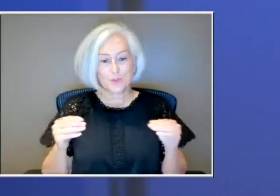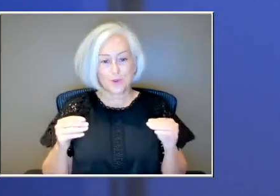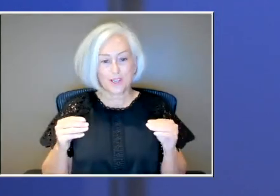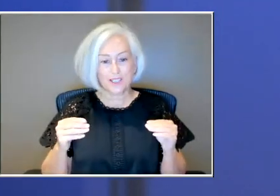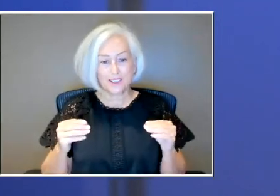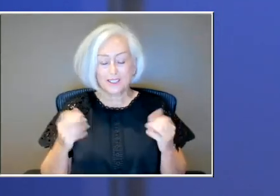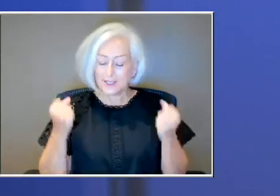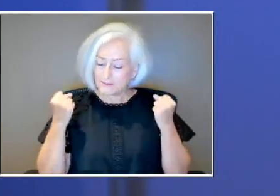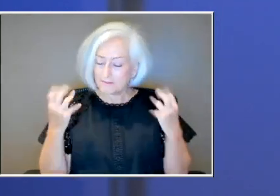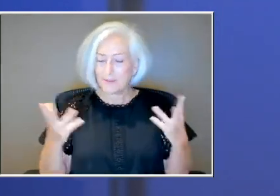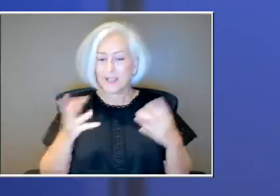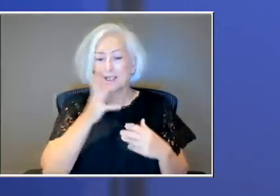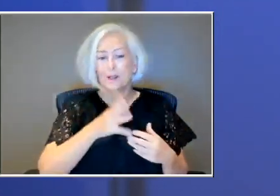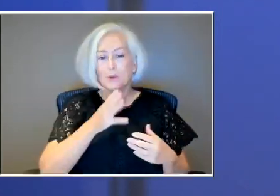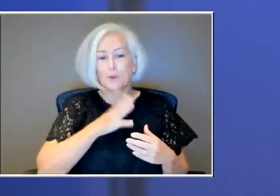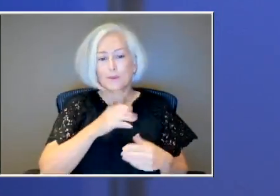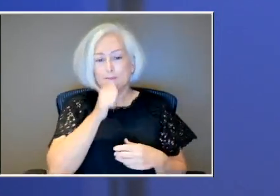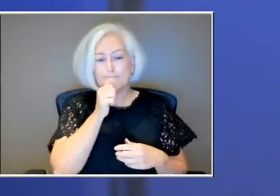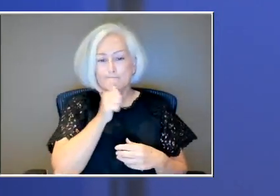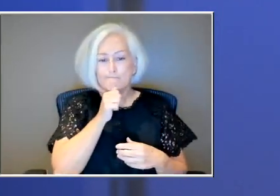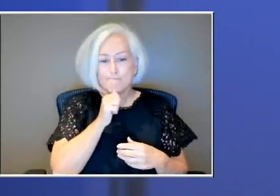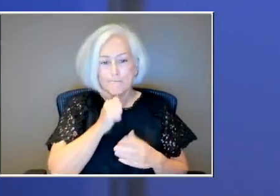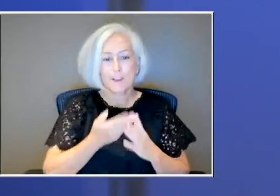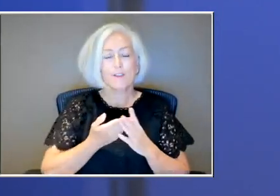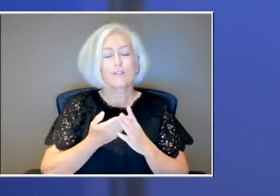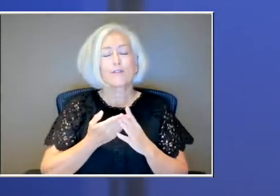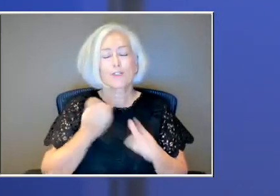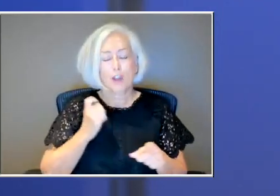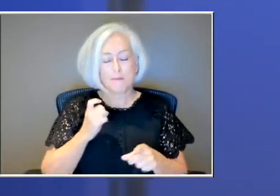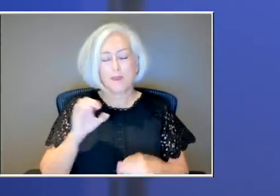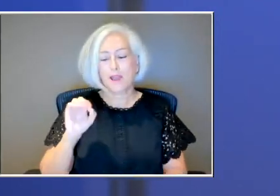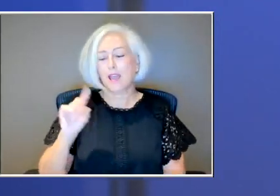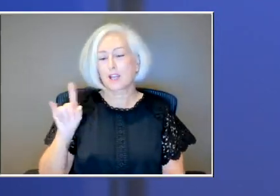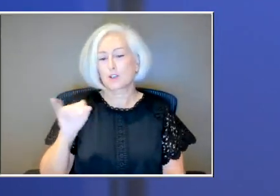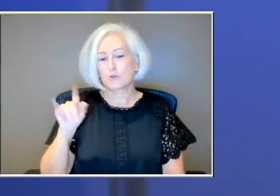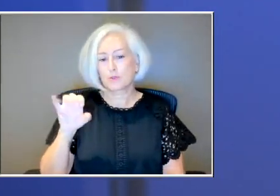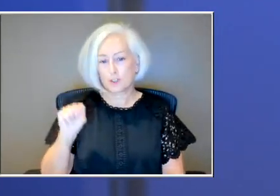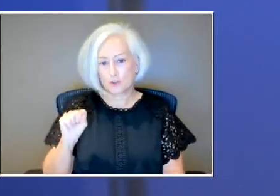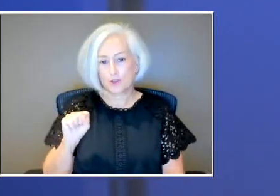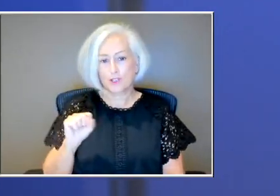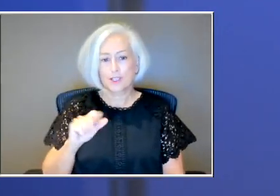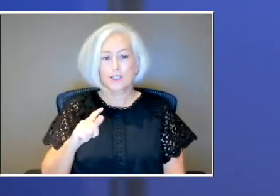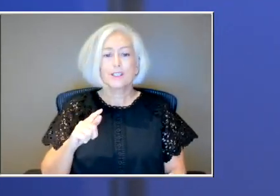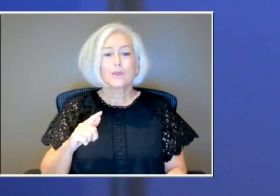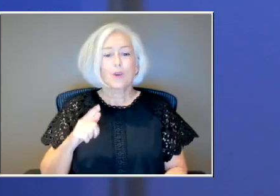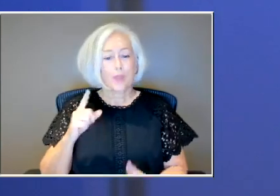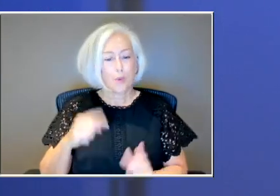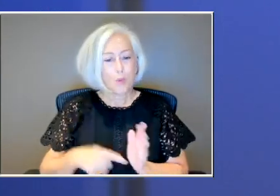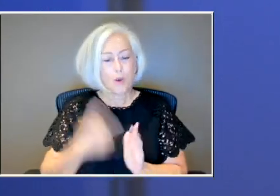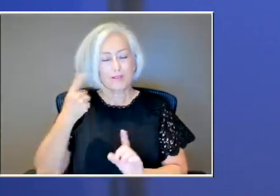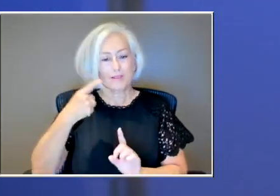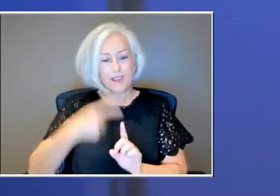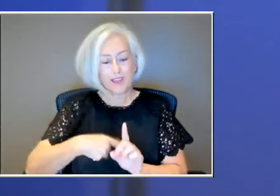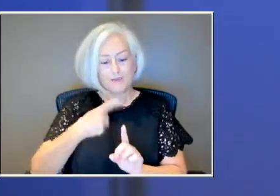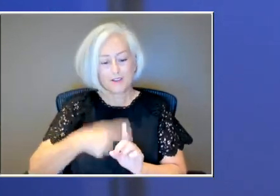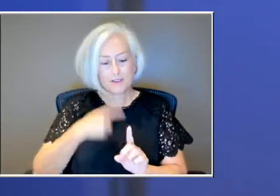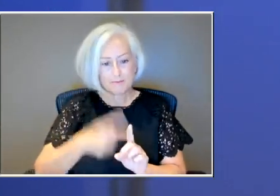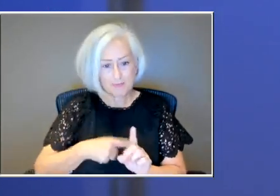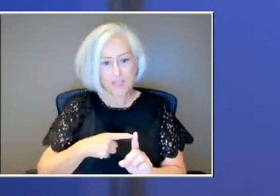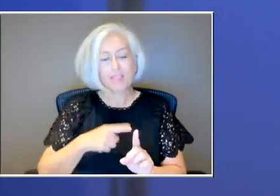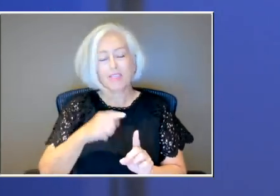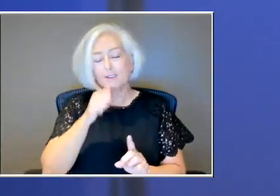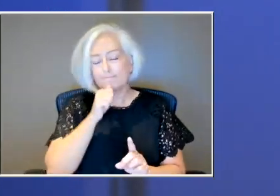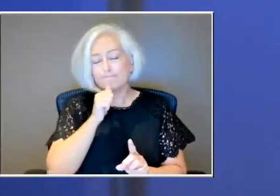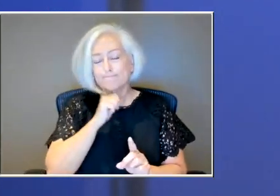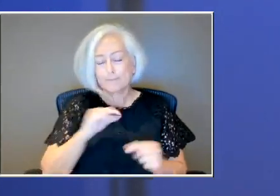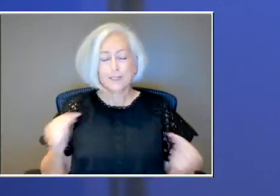endometriosis. Abby suffered severe life-impacting pain and sickness once a month until she finally went in search for answers and found